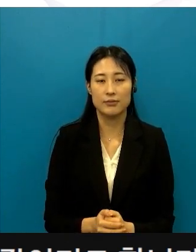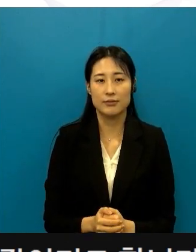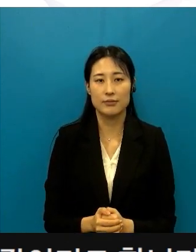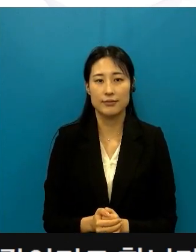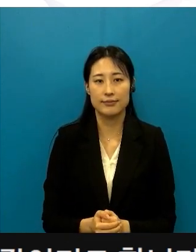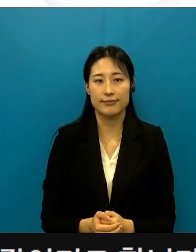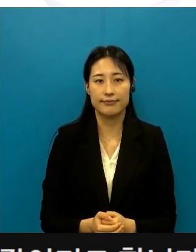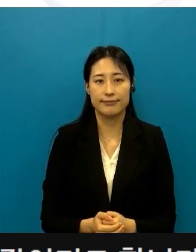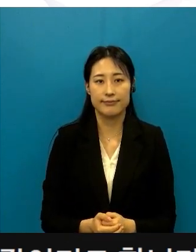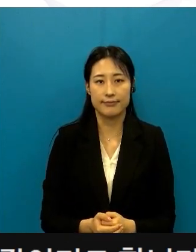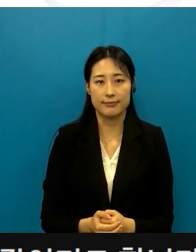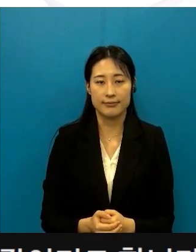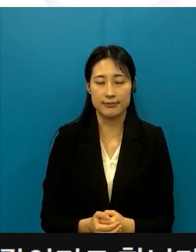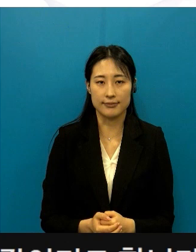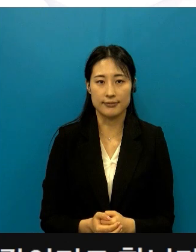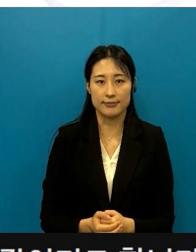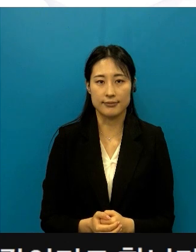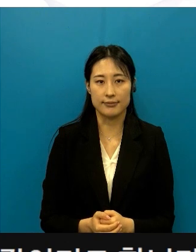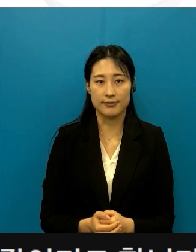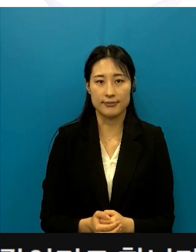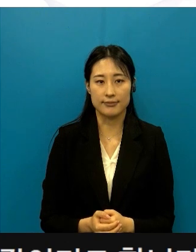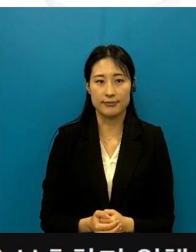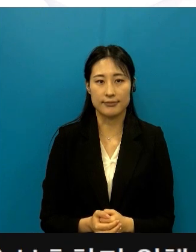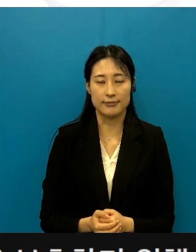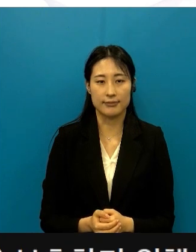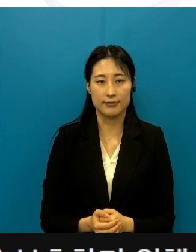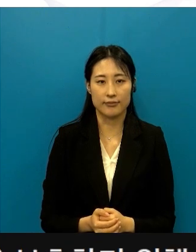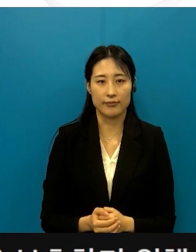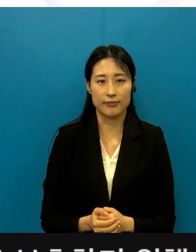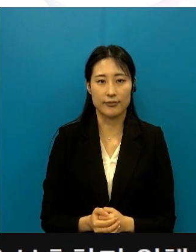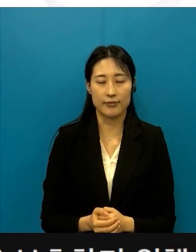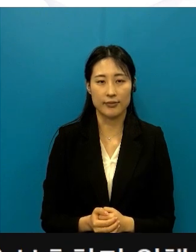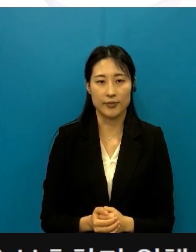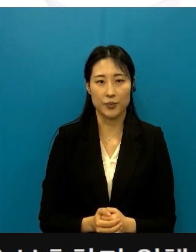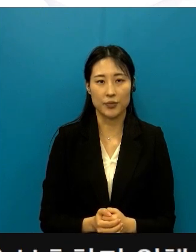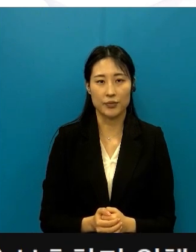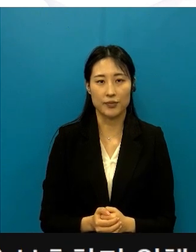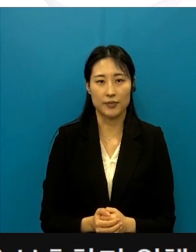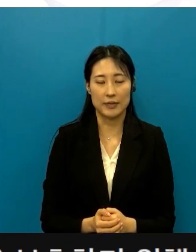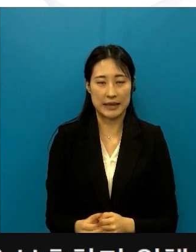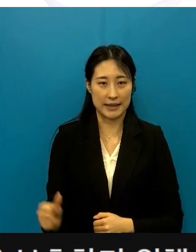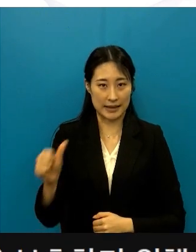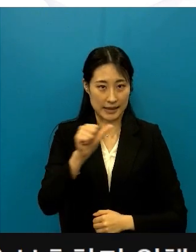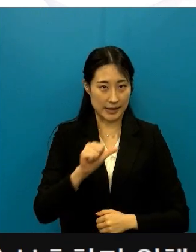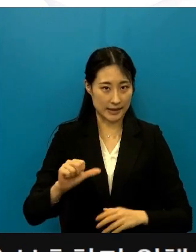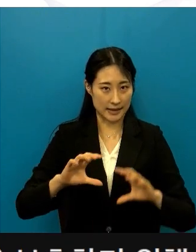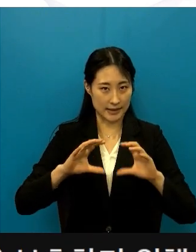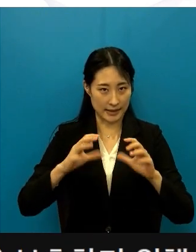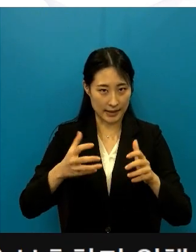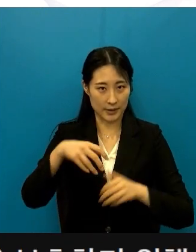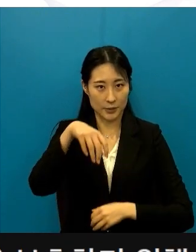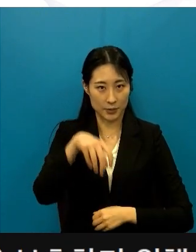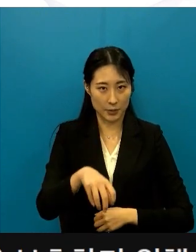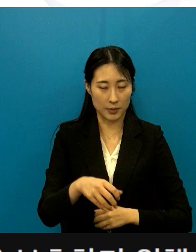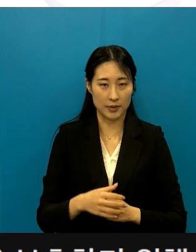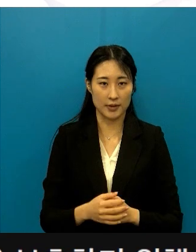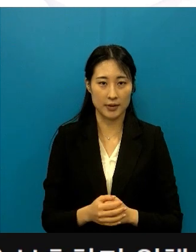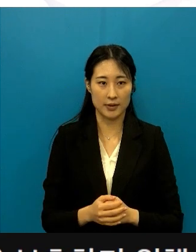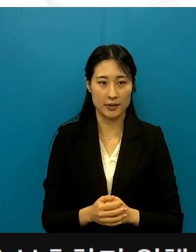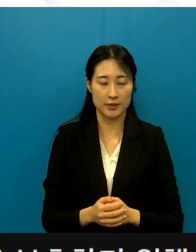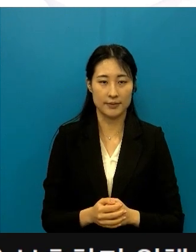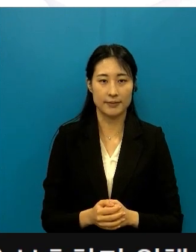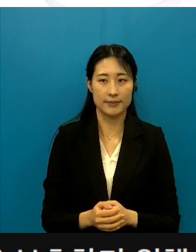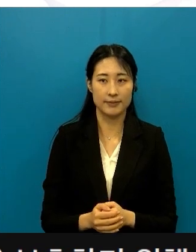It is shown in the Hayakawa CS Japanese movie of Plan